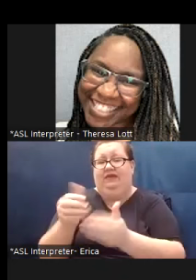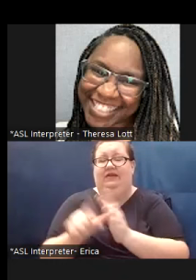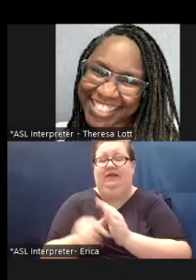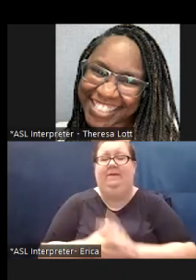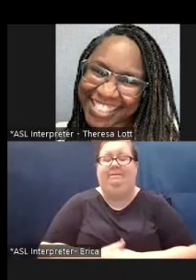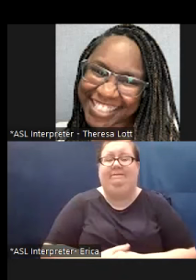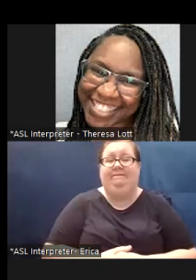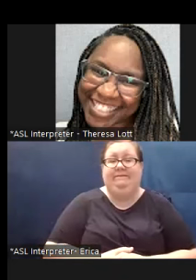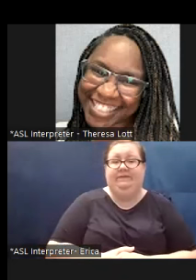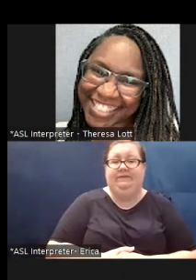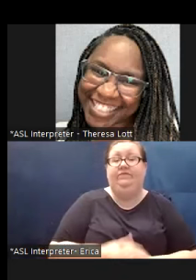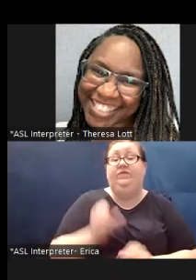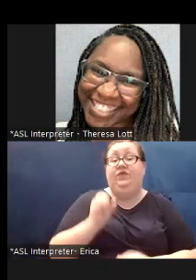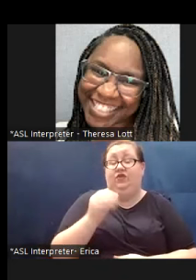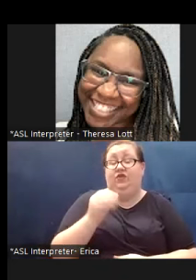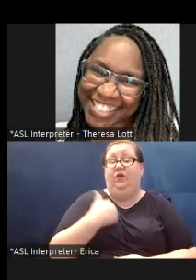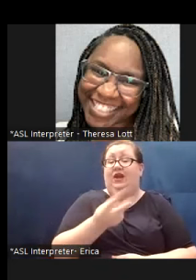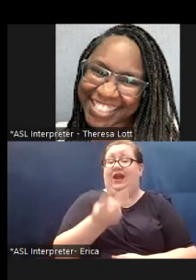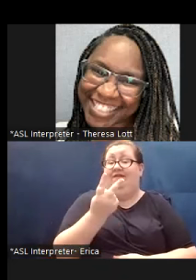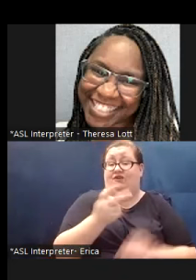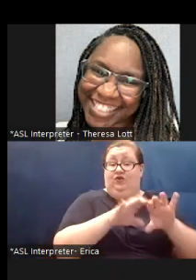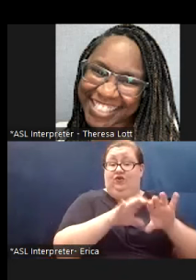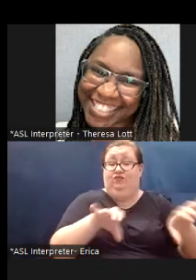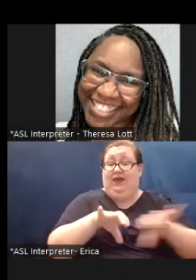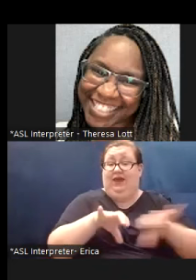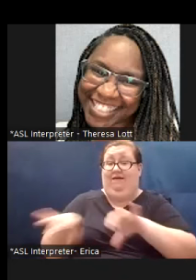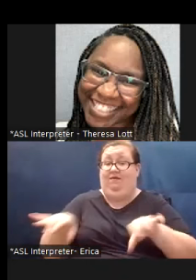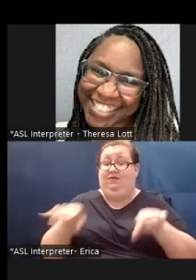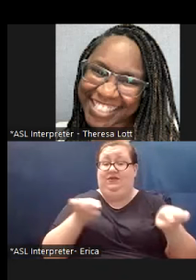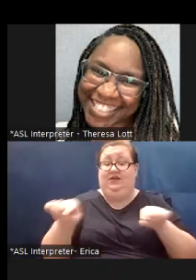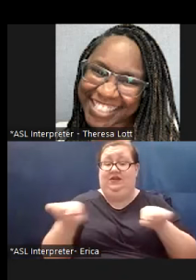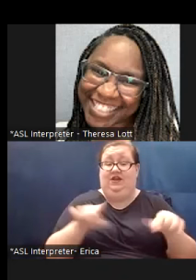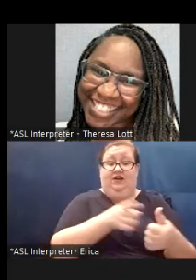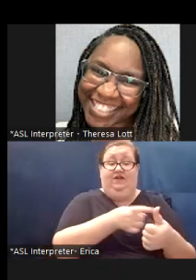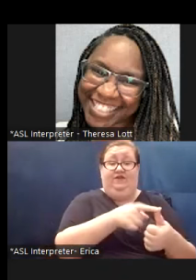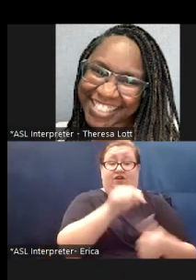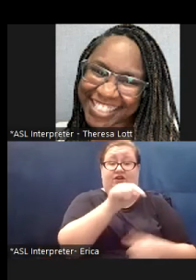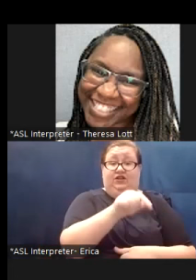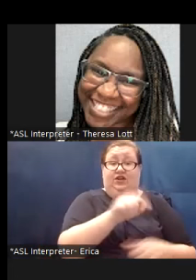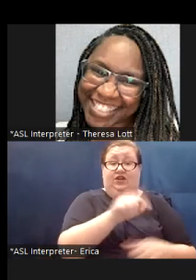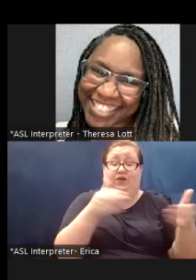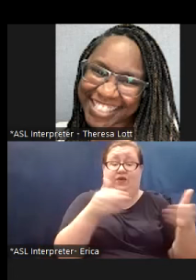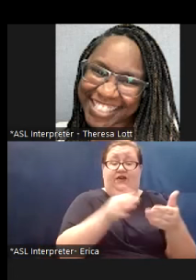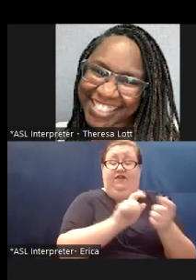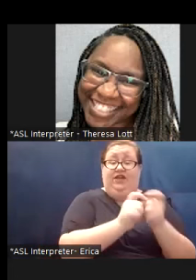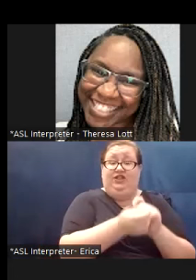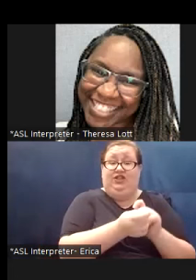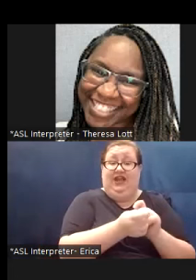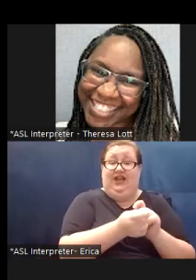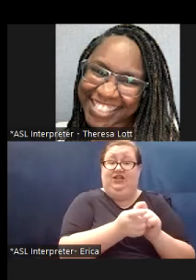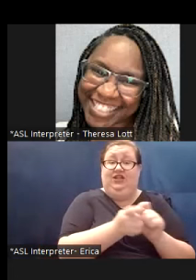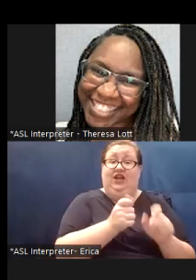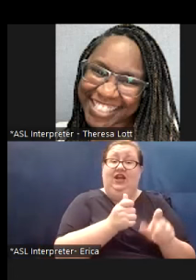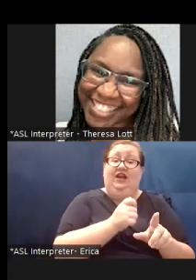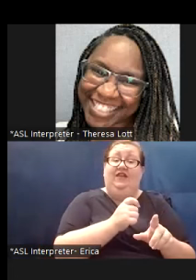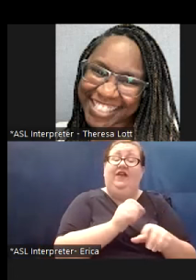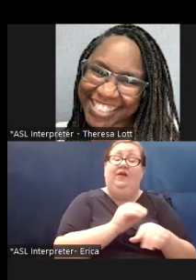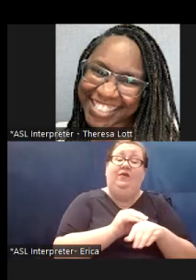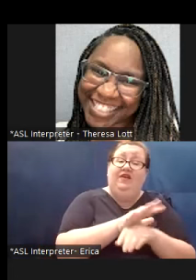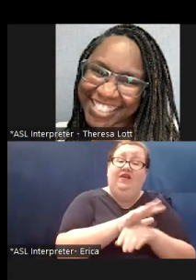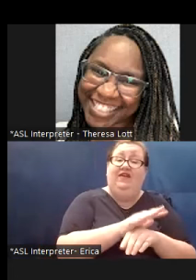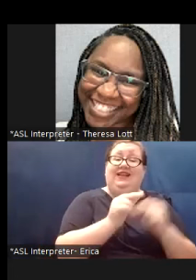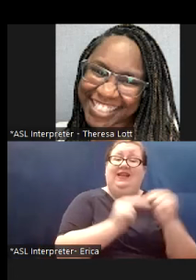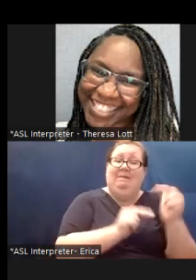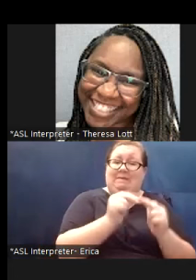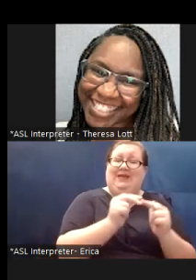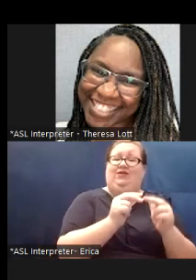So we will have two breakouts that you can choose from. First, we'll focus on change that will affect our built environment. We have some